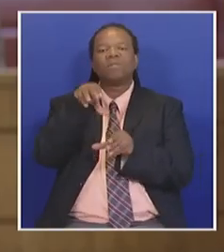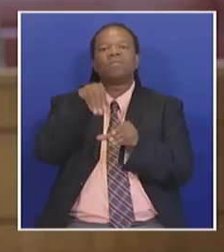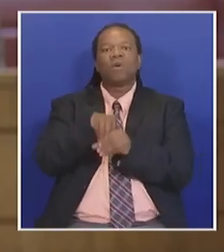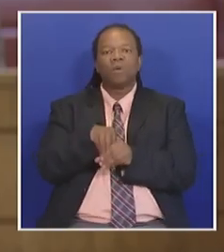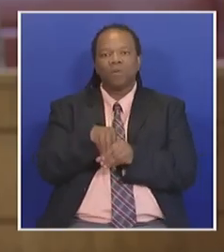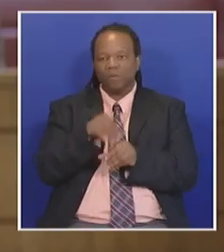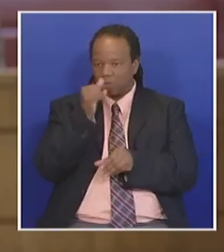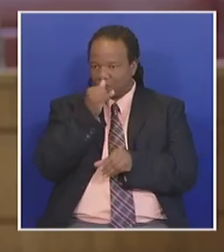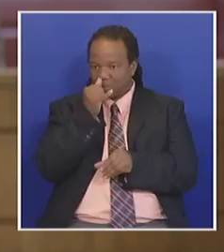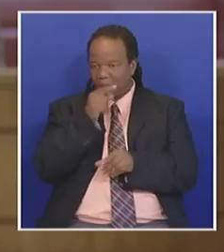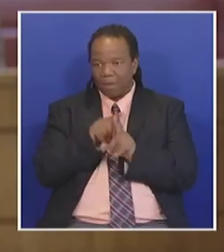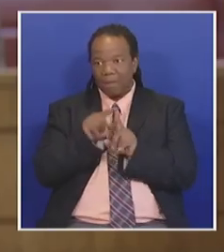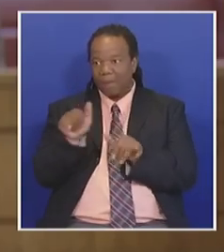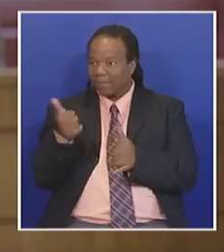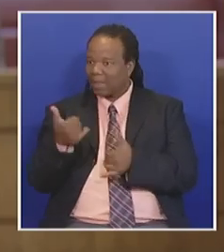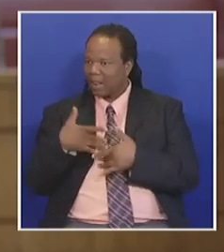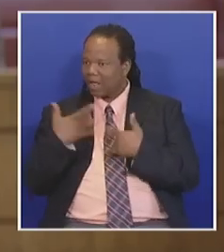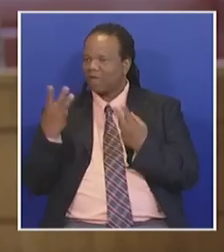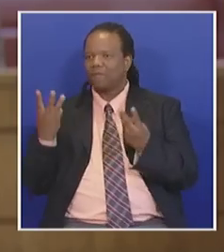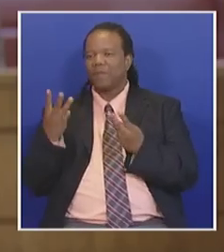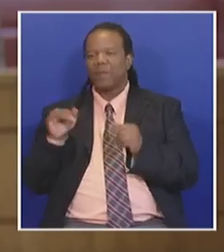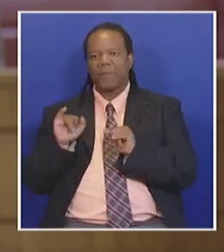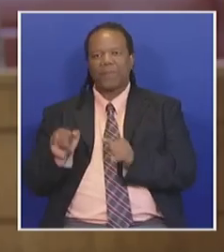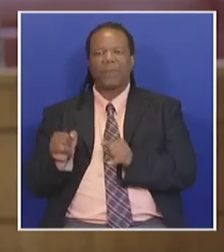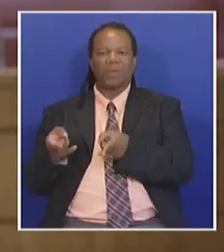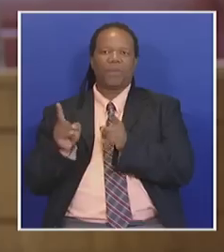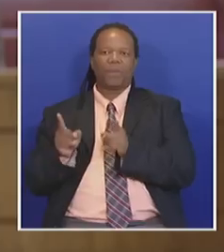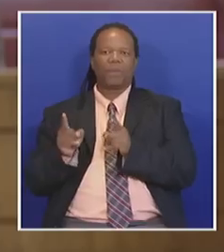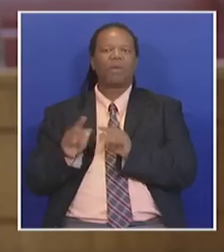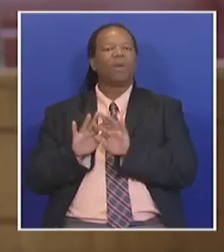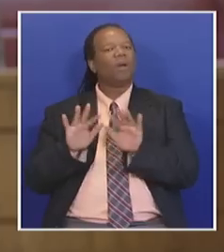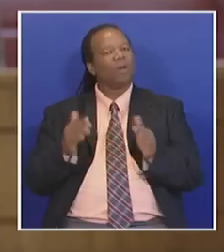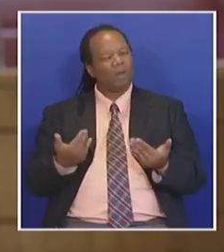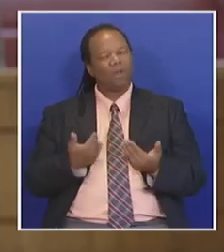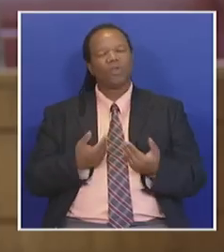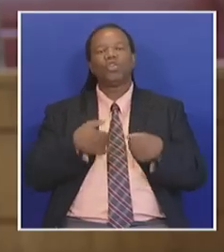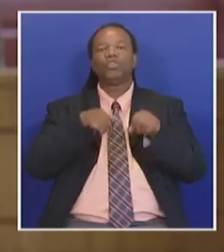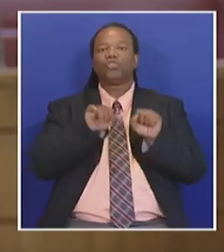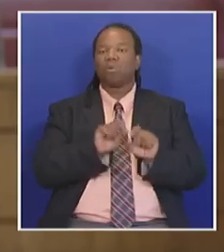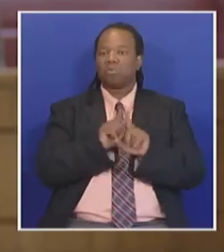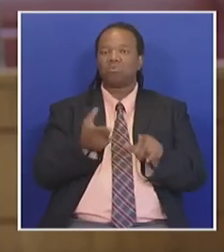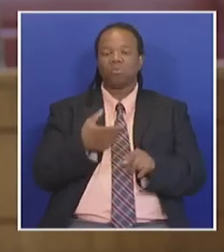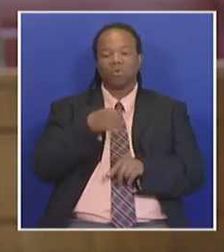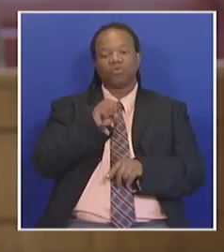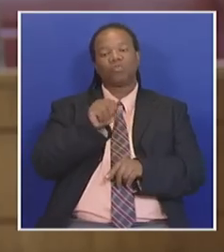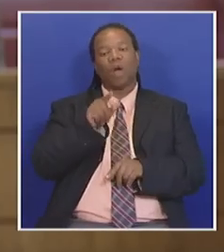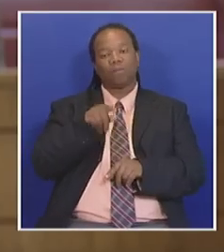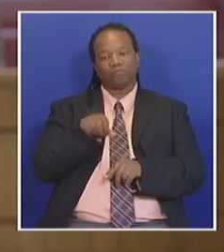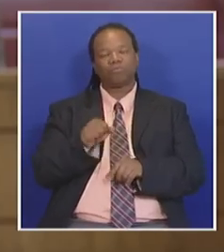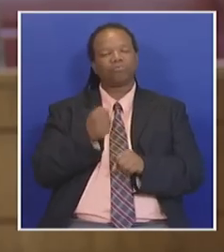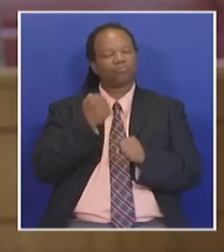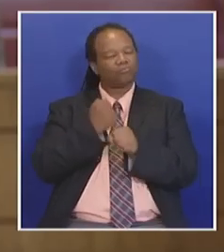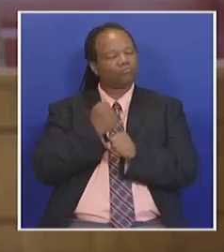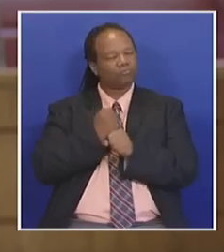lives of the citizens in danger. And therefore commend, Honorable Chair, the police for a job well done in ensuring that